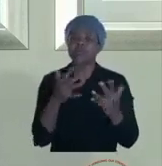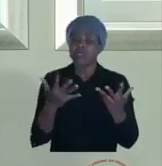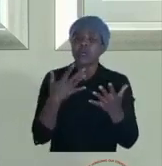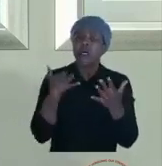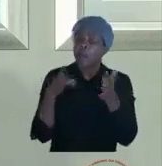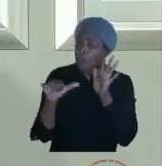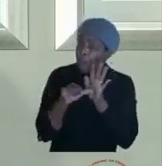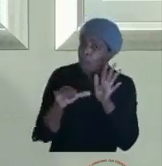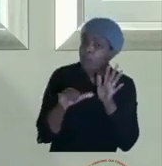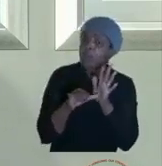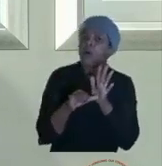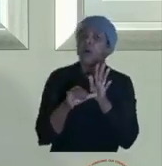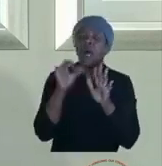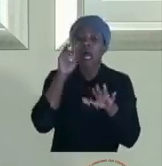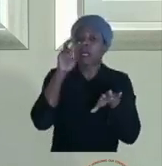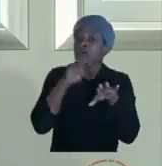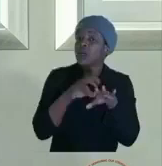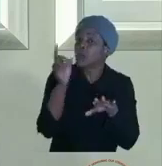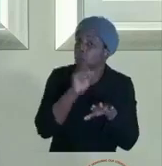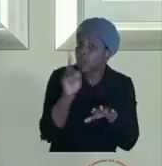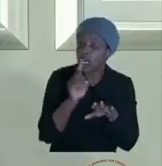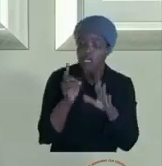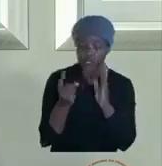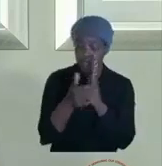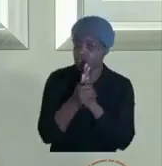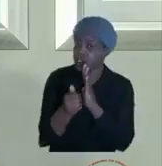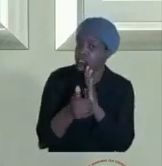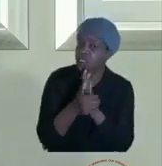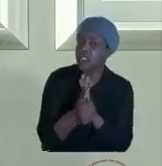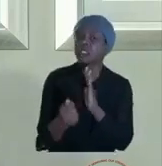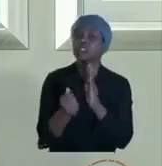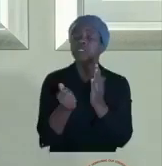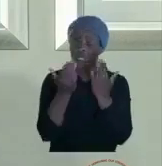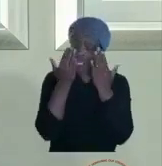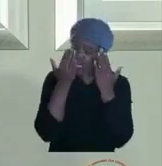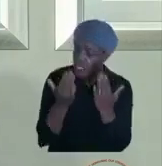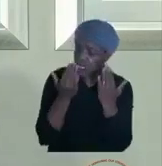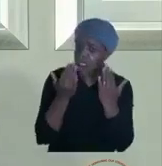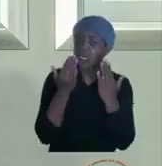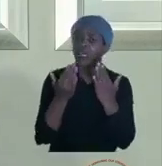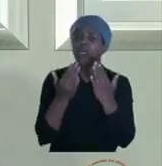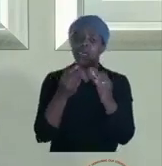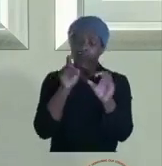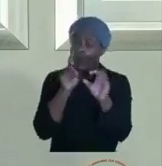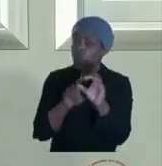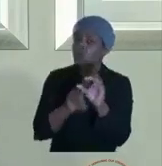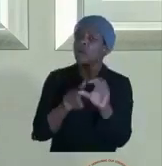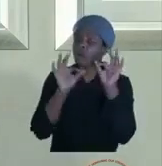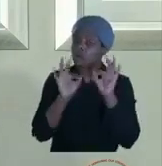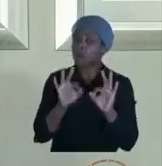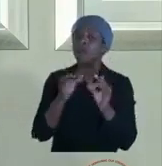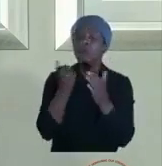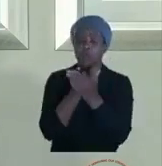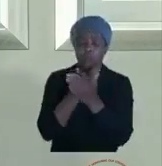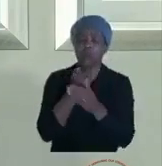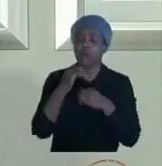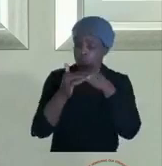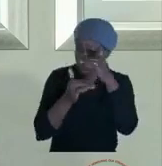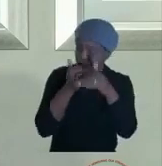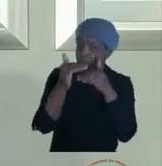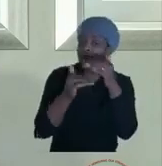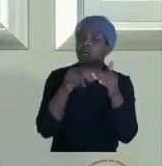essential that good quality education and skills development for new jobs must meet the new economy so as to liberate young